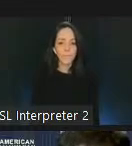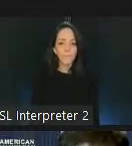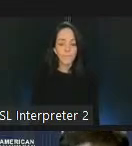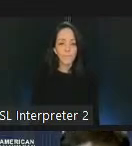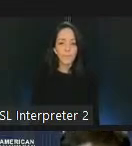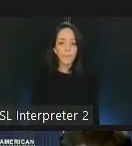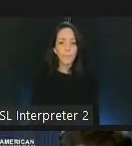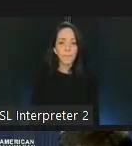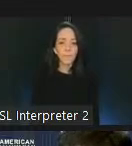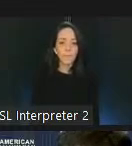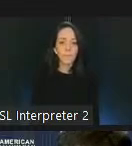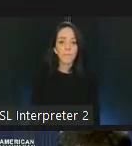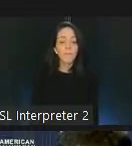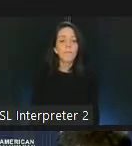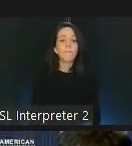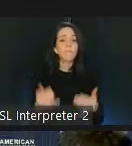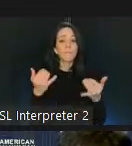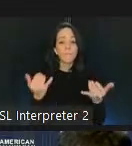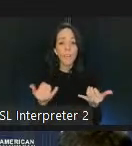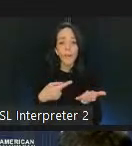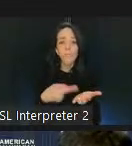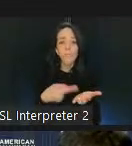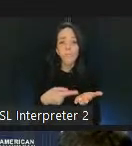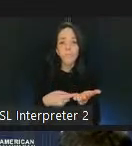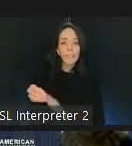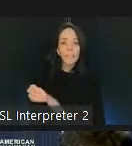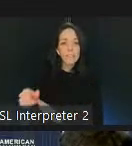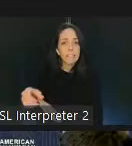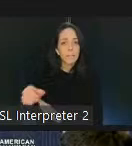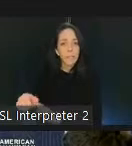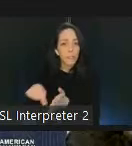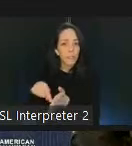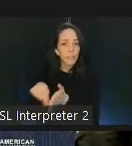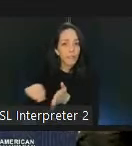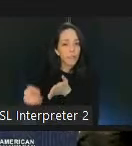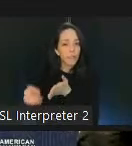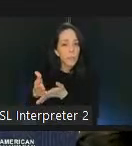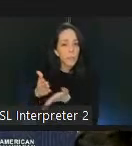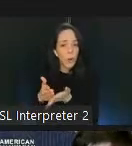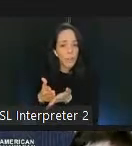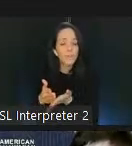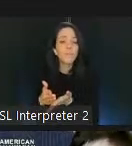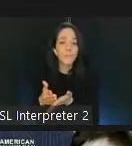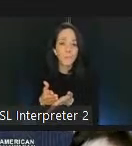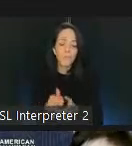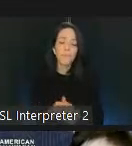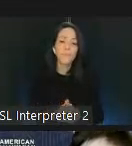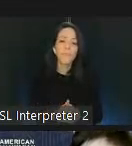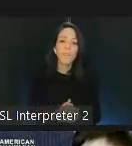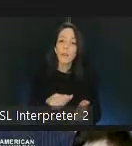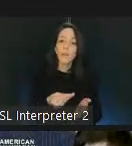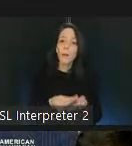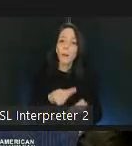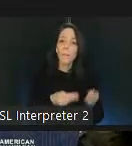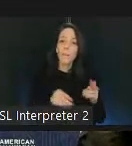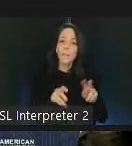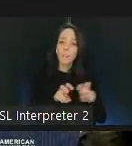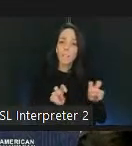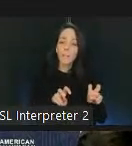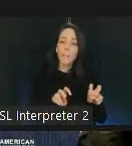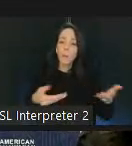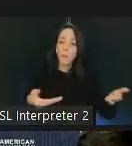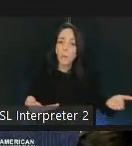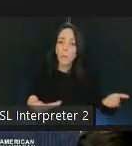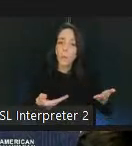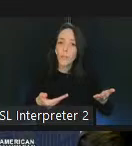Now let's talk about expenditures. As I mentioned during the Budget Committee's orientation last month, I've directed